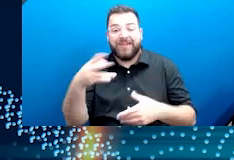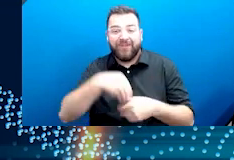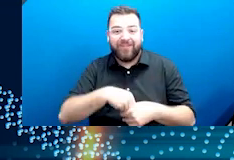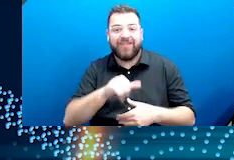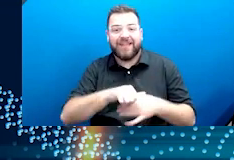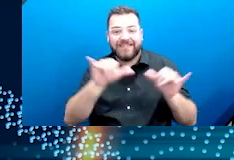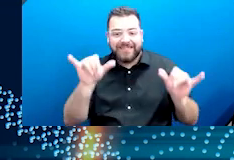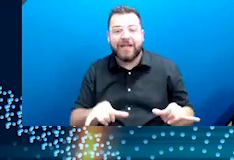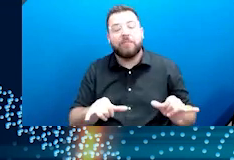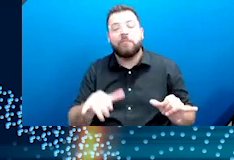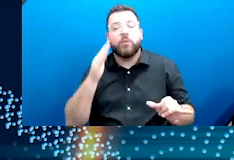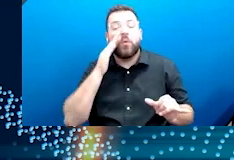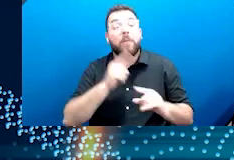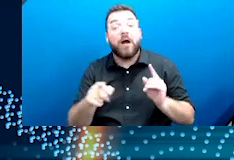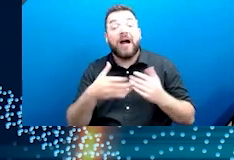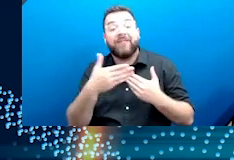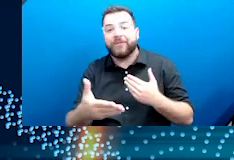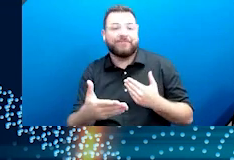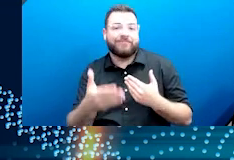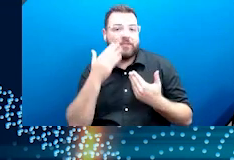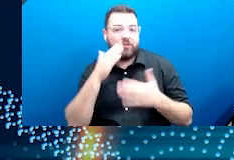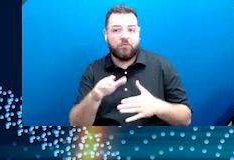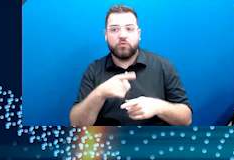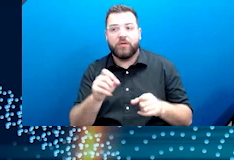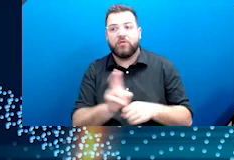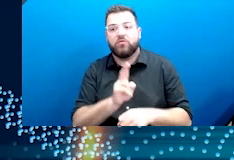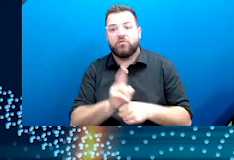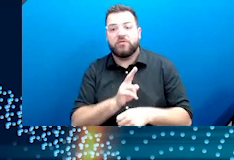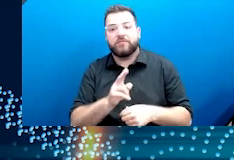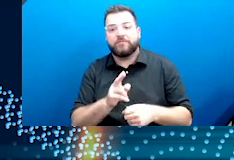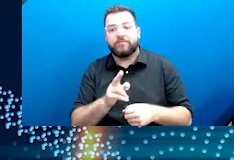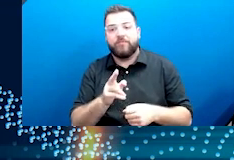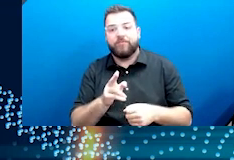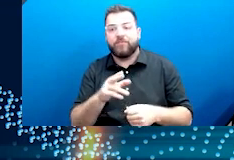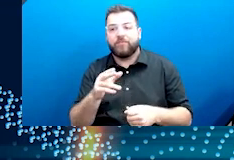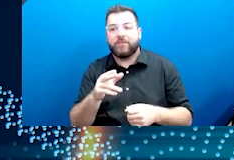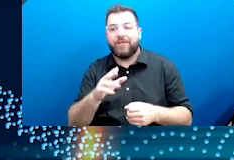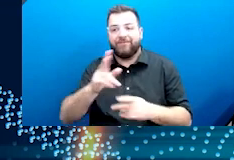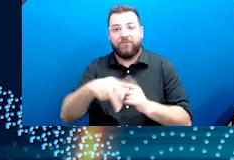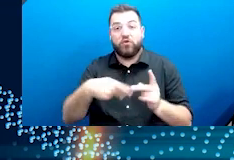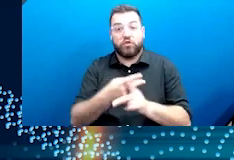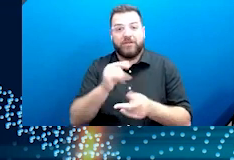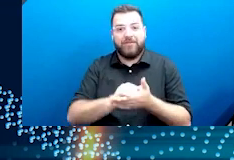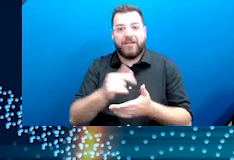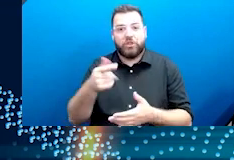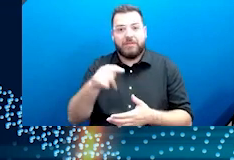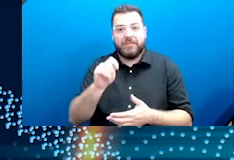help you. But otherwise, like I said, you could use Bing with ChatGPT that has access to the internet. Yes. So kind